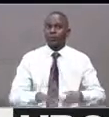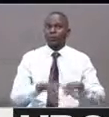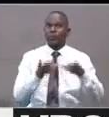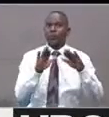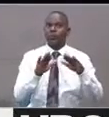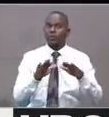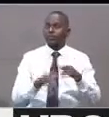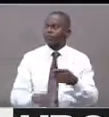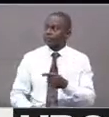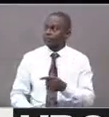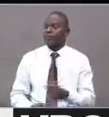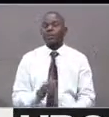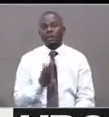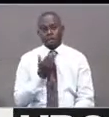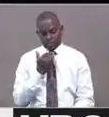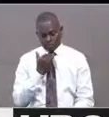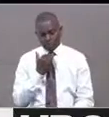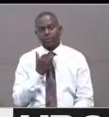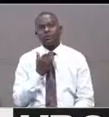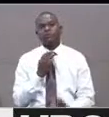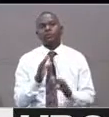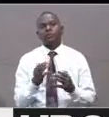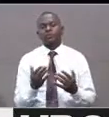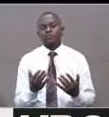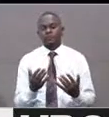floods. But we need at least